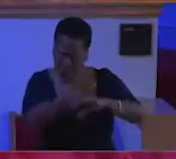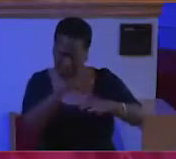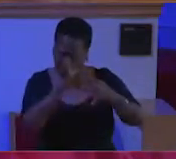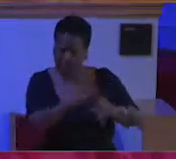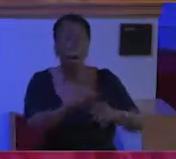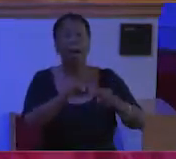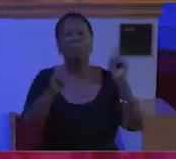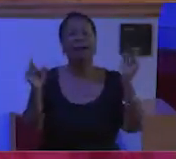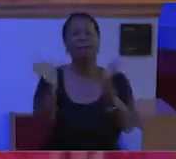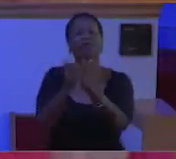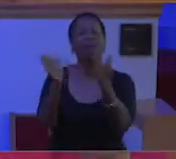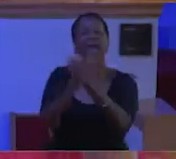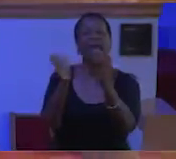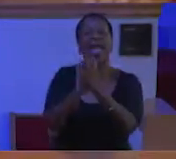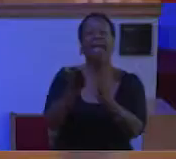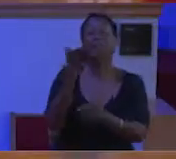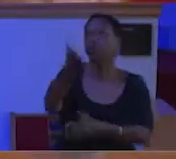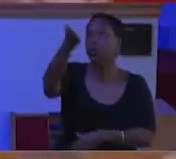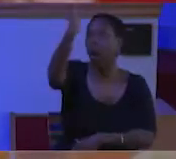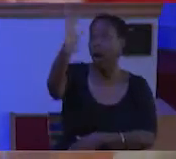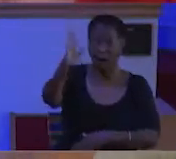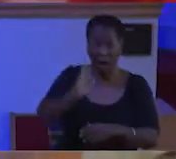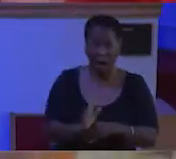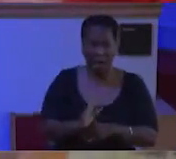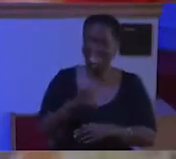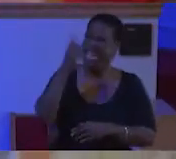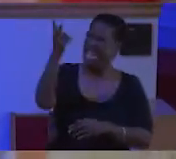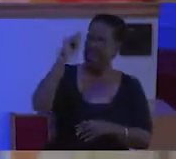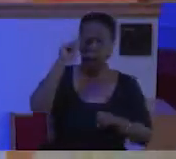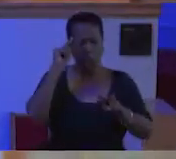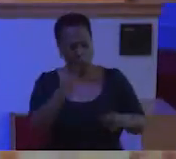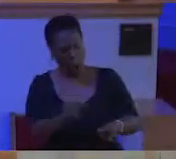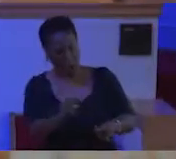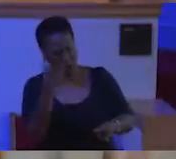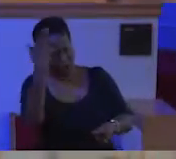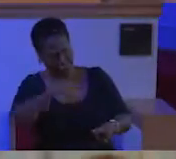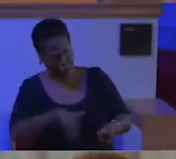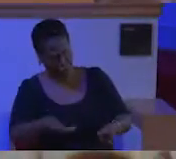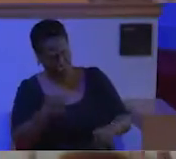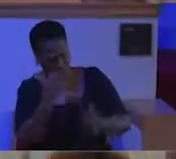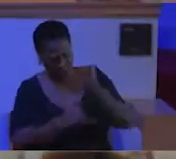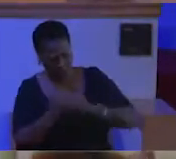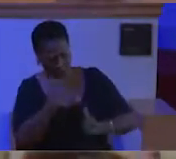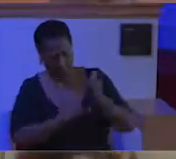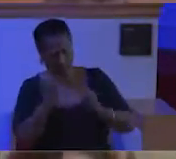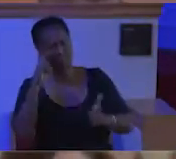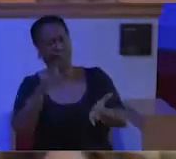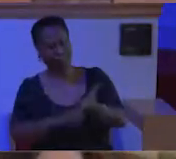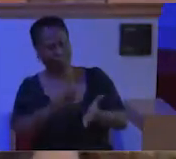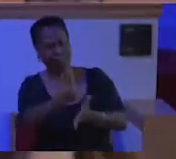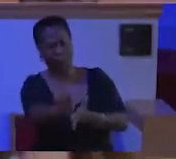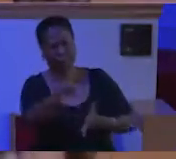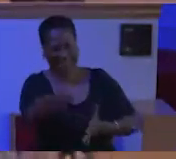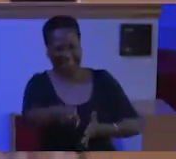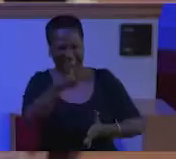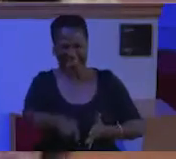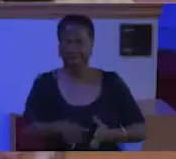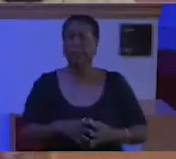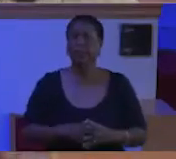but praise be to God. He looked beyond my faults.